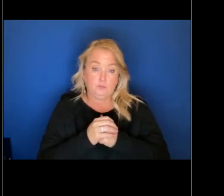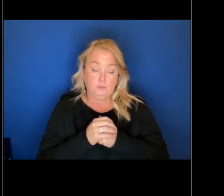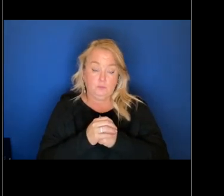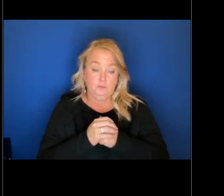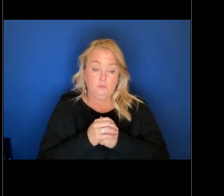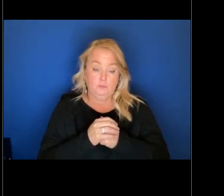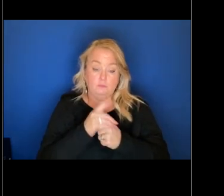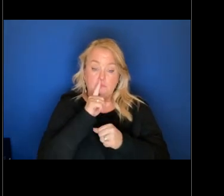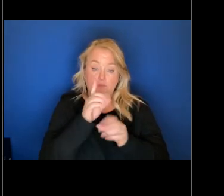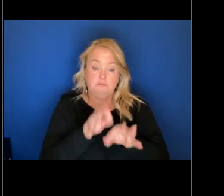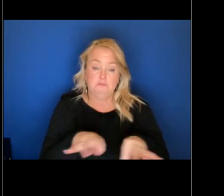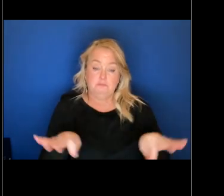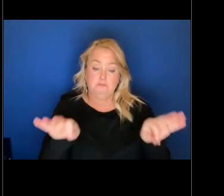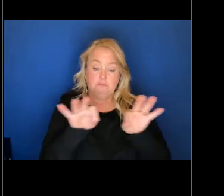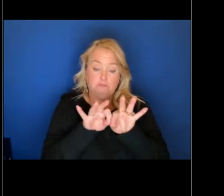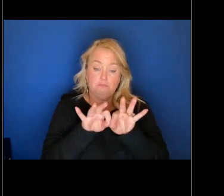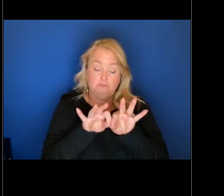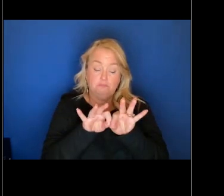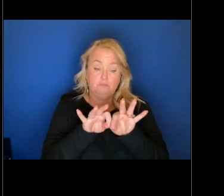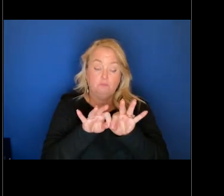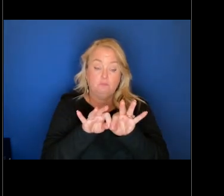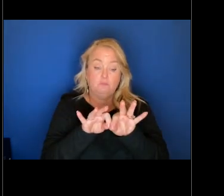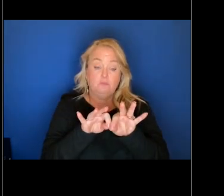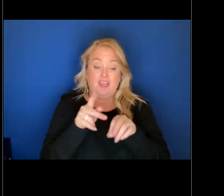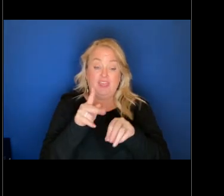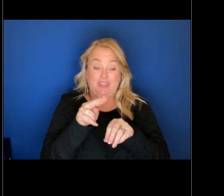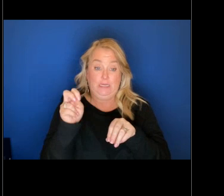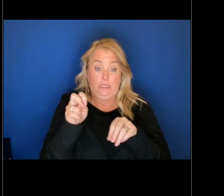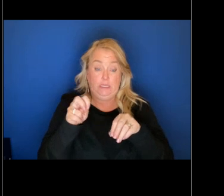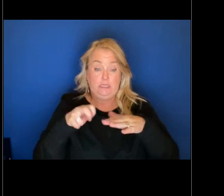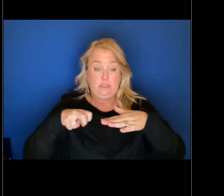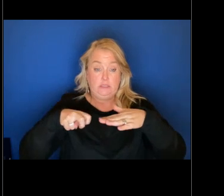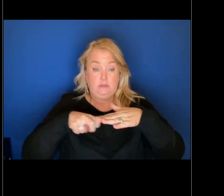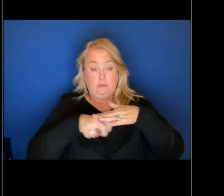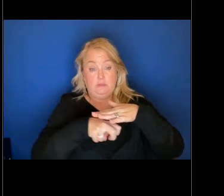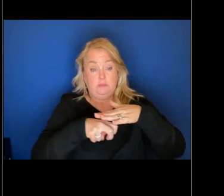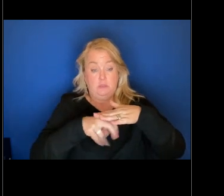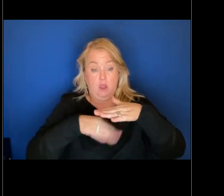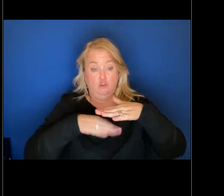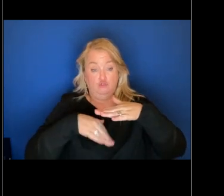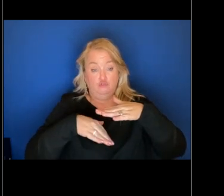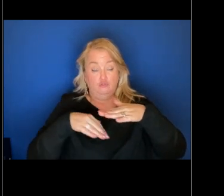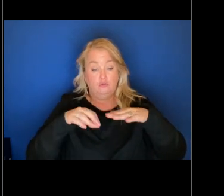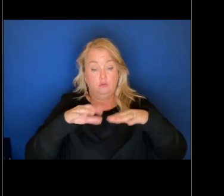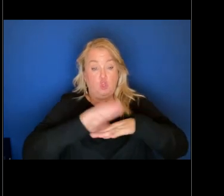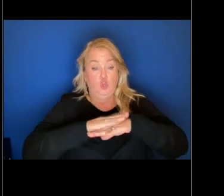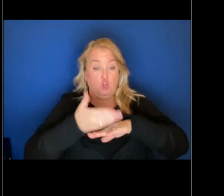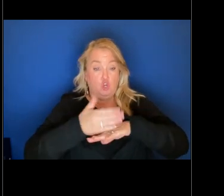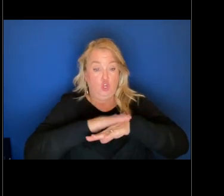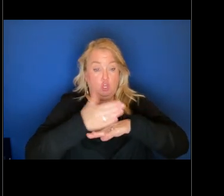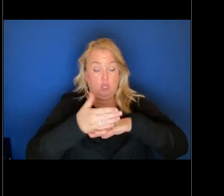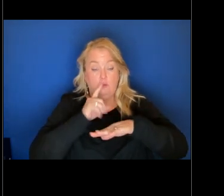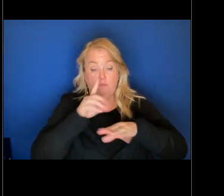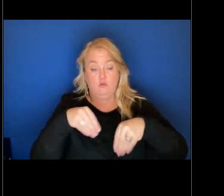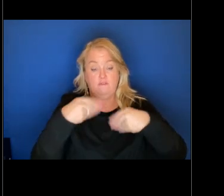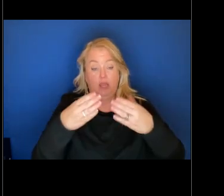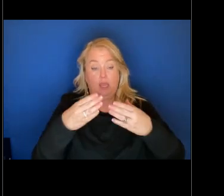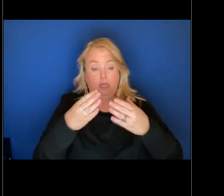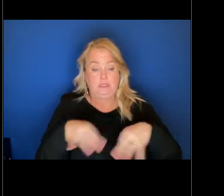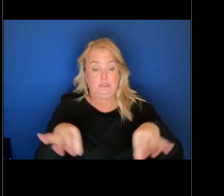It is critical to note that knee space beneath cooktops provides essential